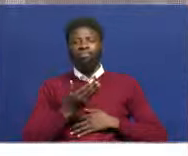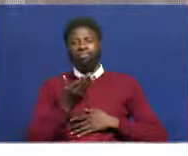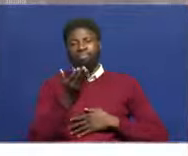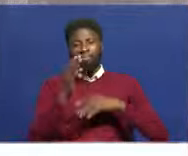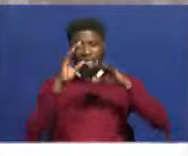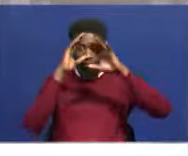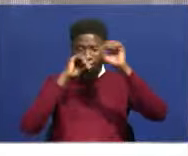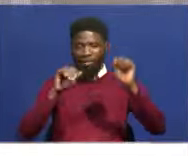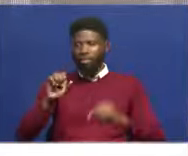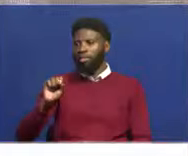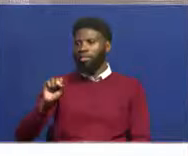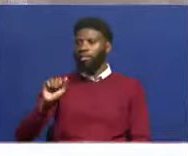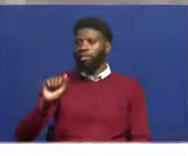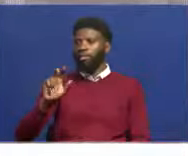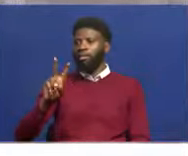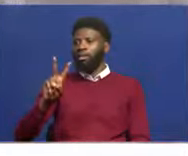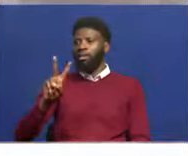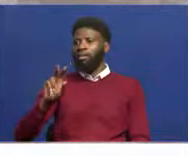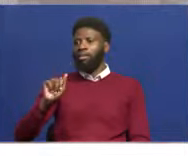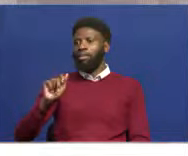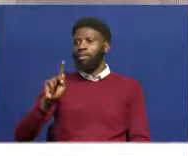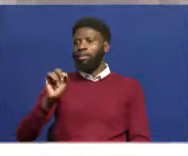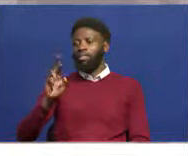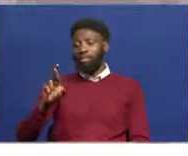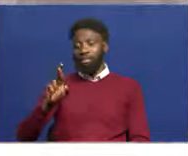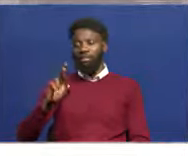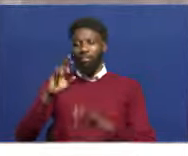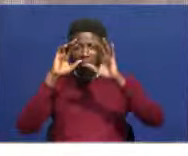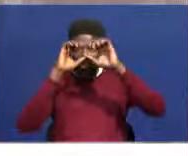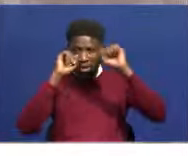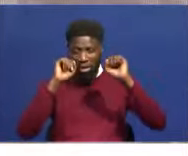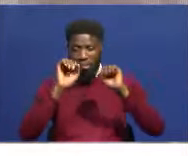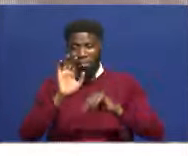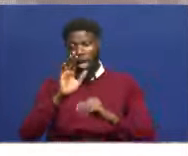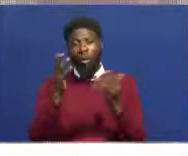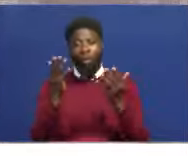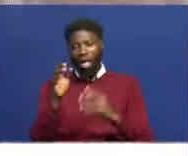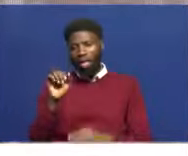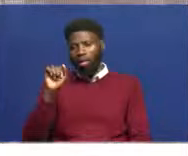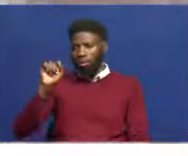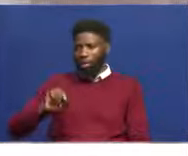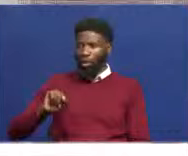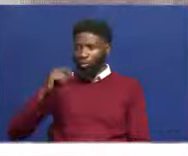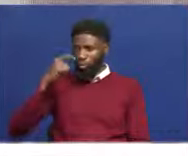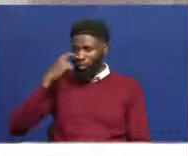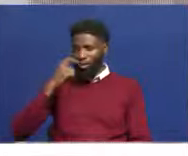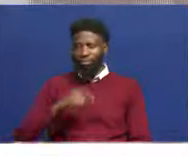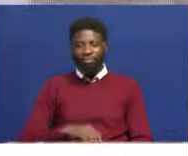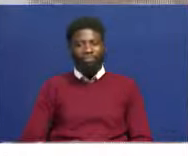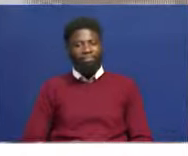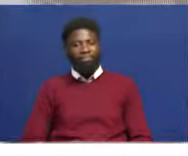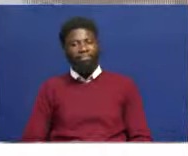President Salva Kiir Mayardit, President of the Republic of South Sudan, Your Excellencies,